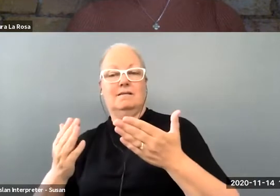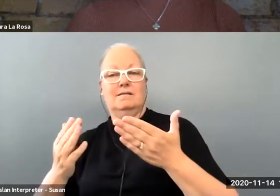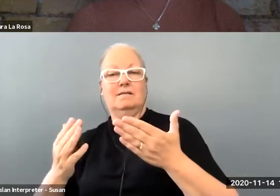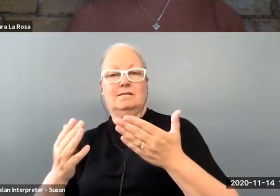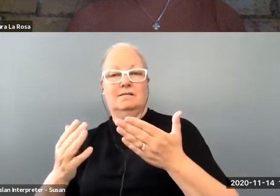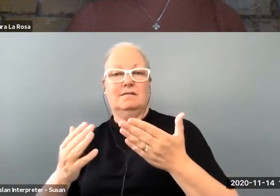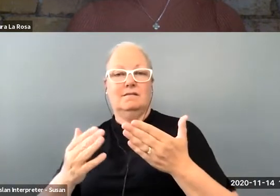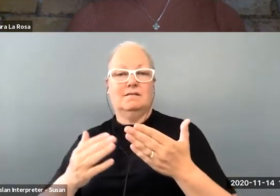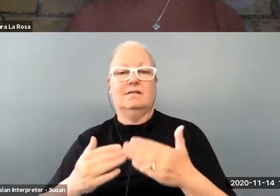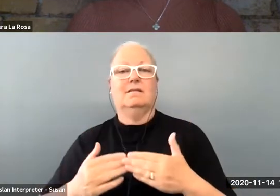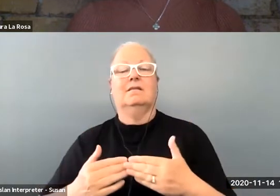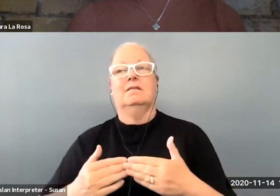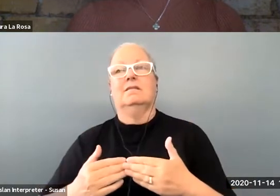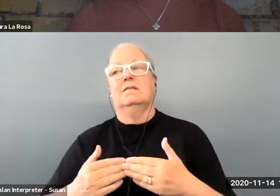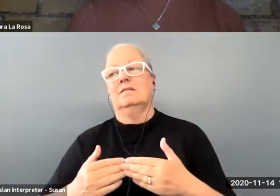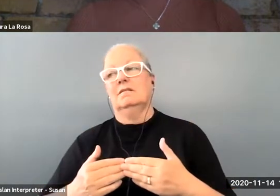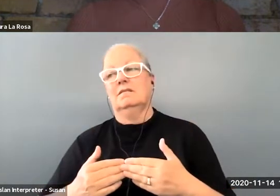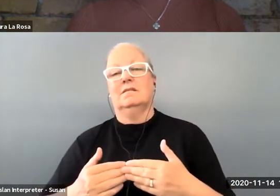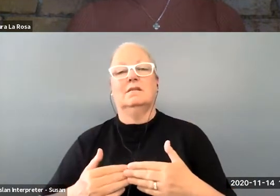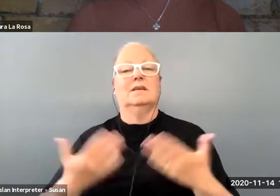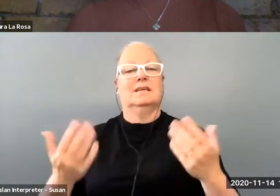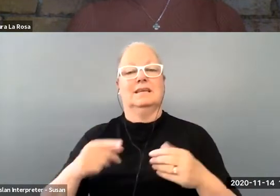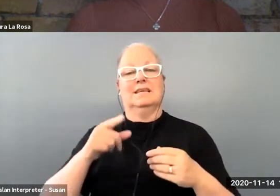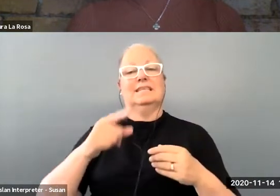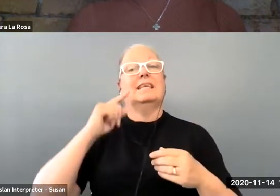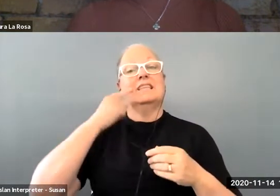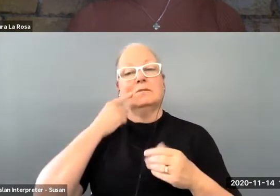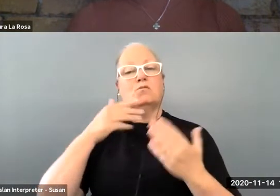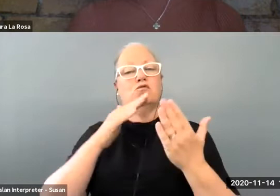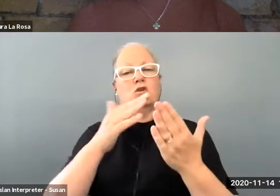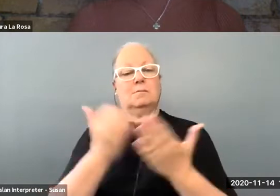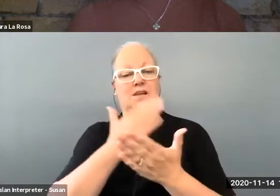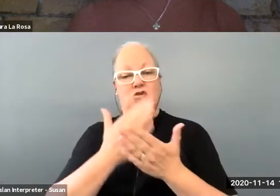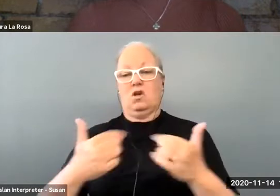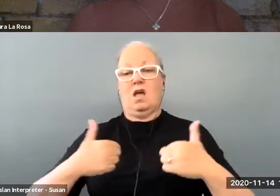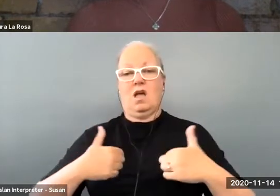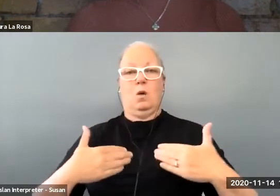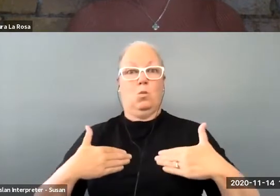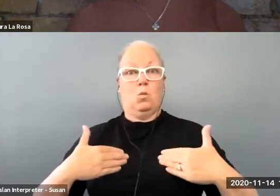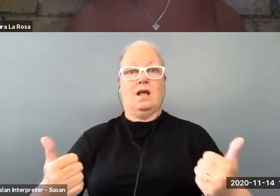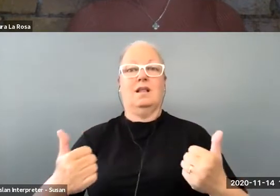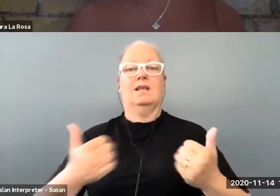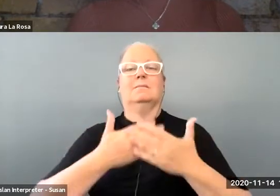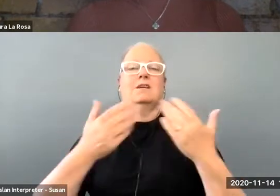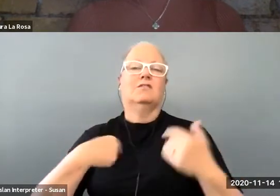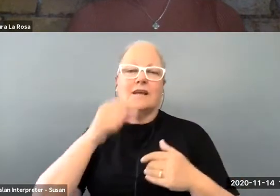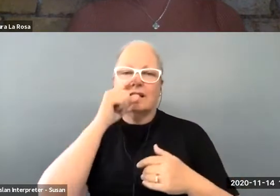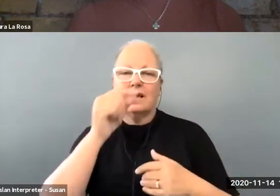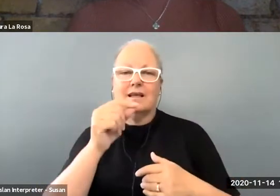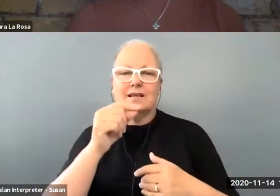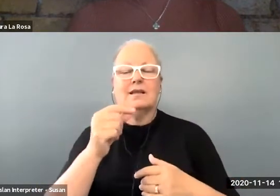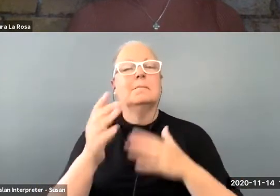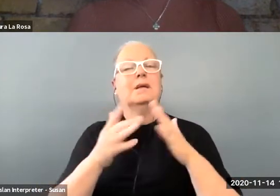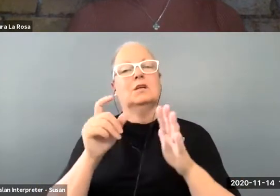a very deliberate approach to making sure that I am as well as possible. So that is doing my